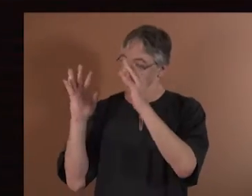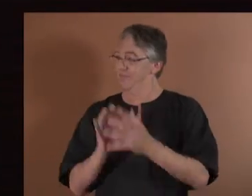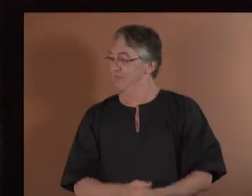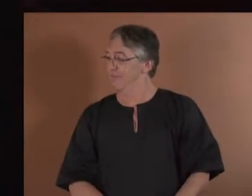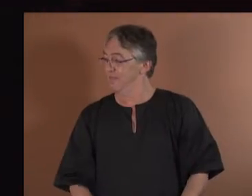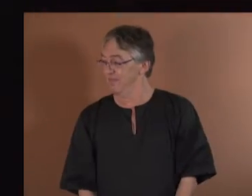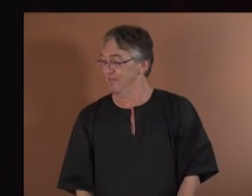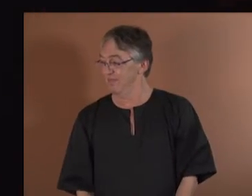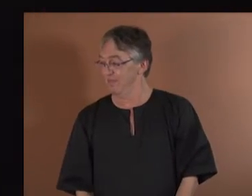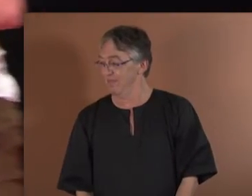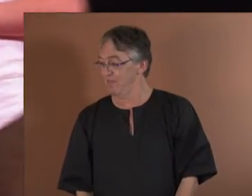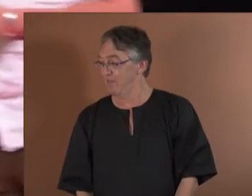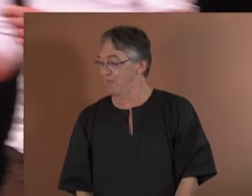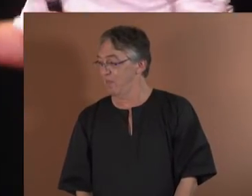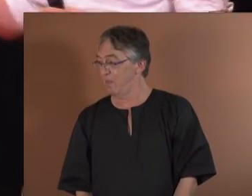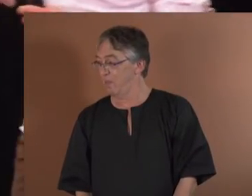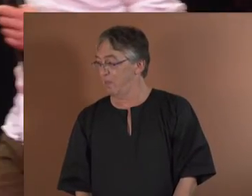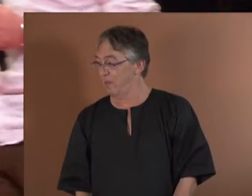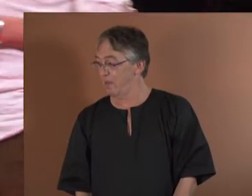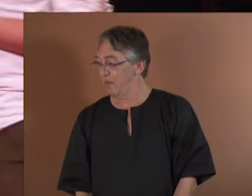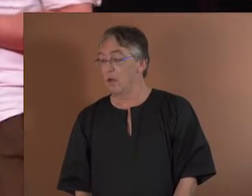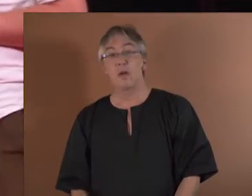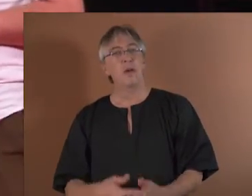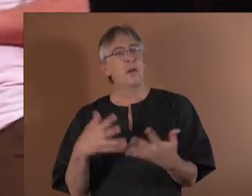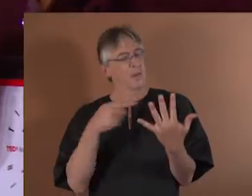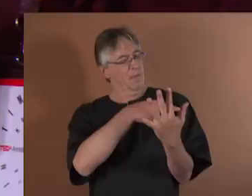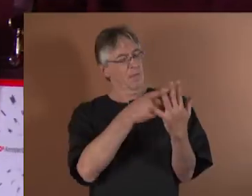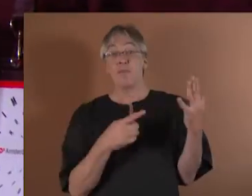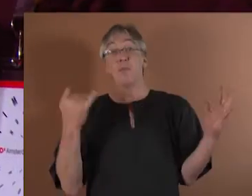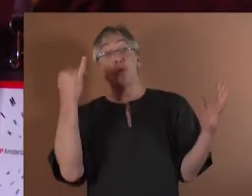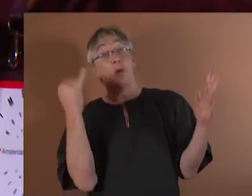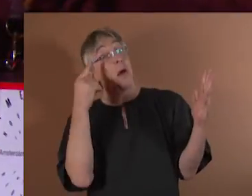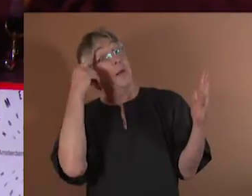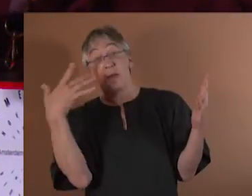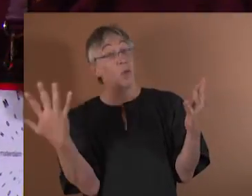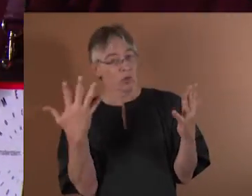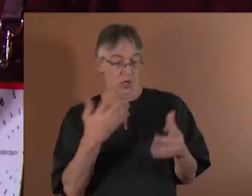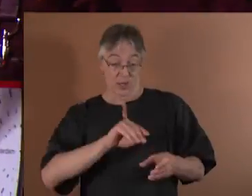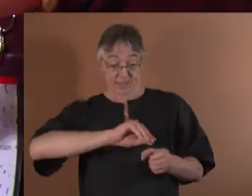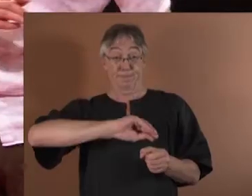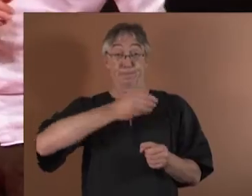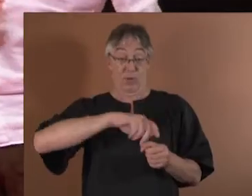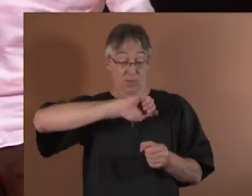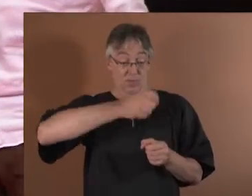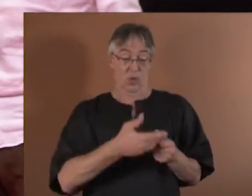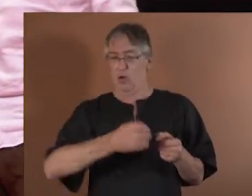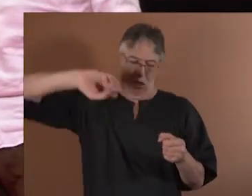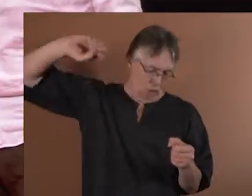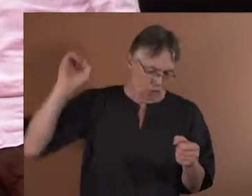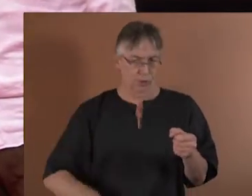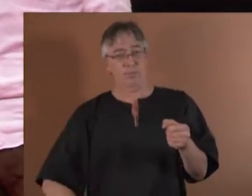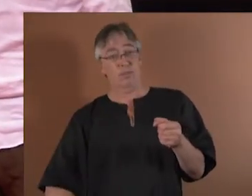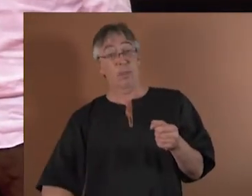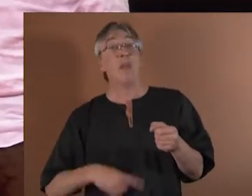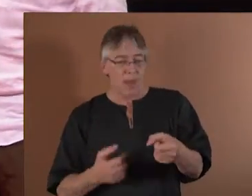You can open it. You can open it. Now, the idea of the artist is... ...that you open the paper... ...throw the paper on the floor...